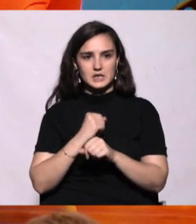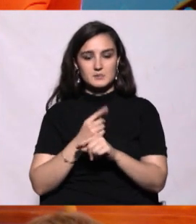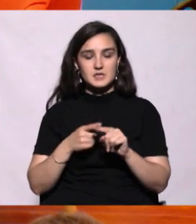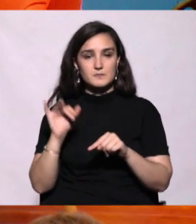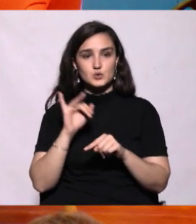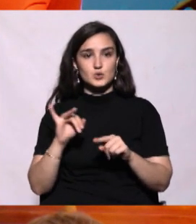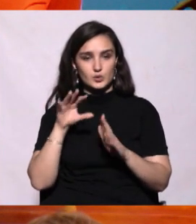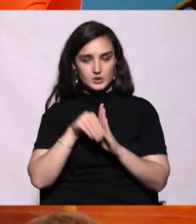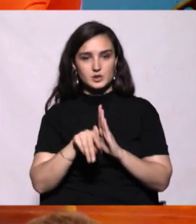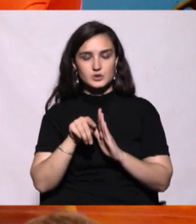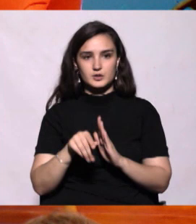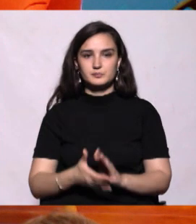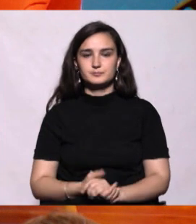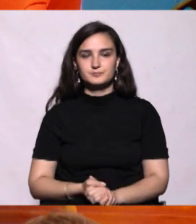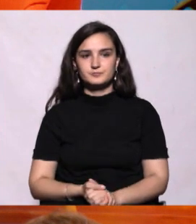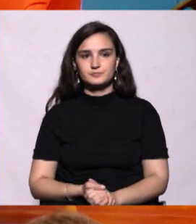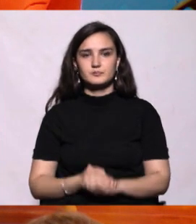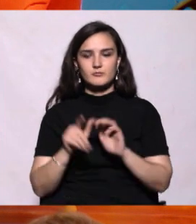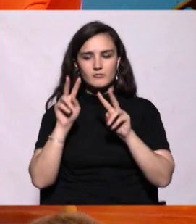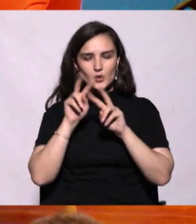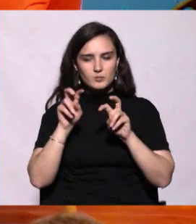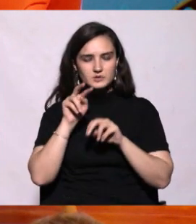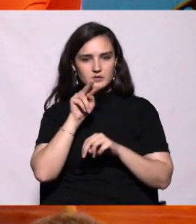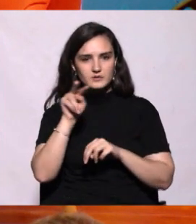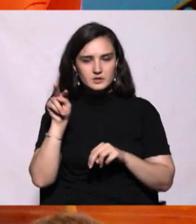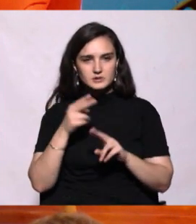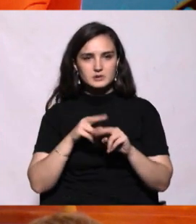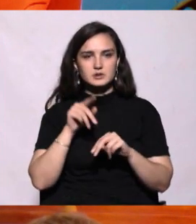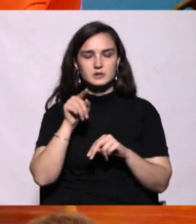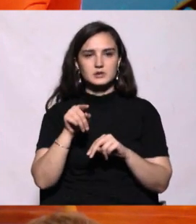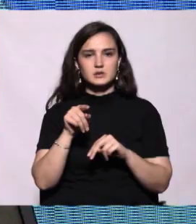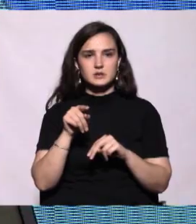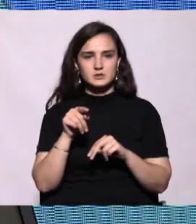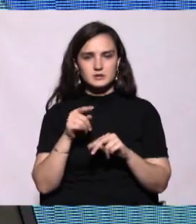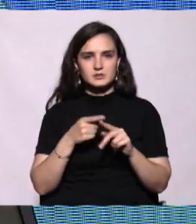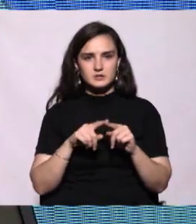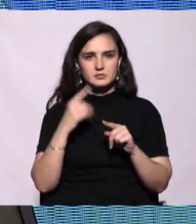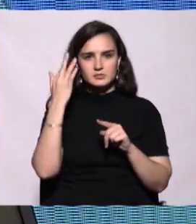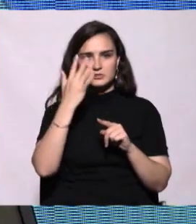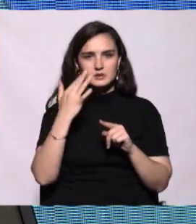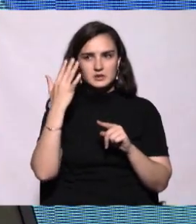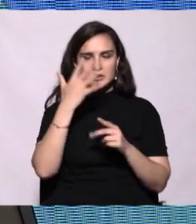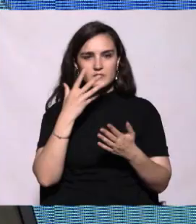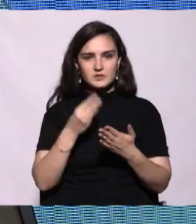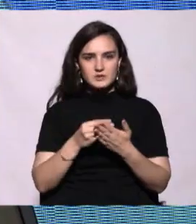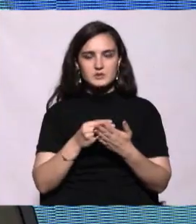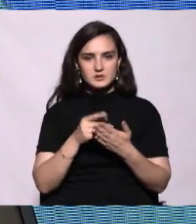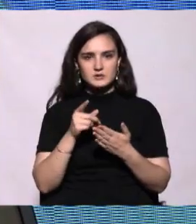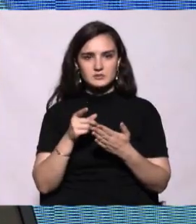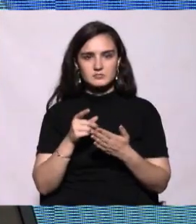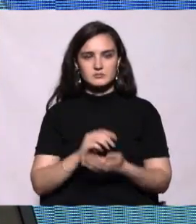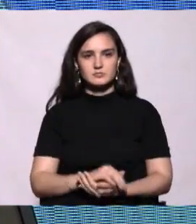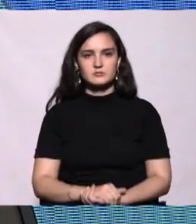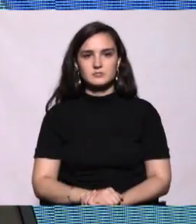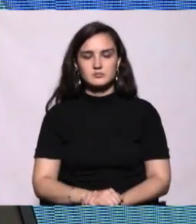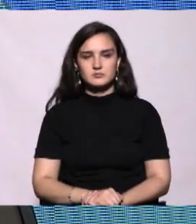story. Although he's observant, he lacks Holmes's imagination and analytical skills as